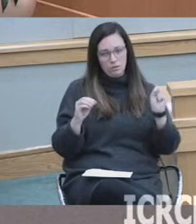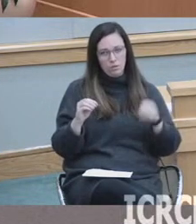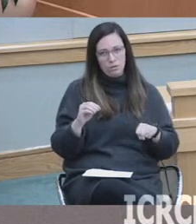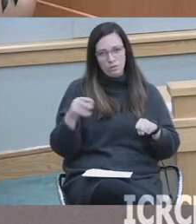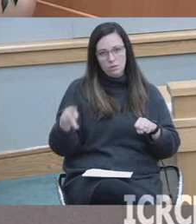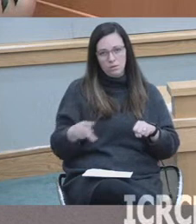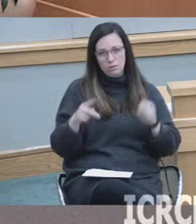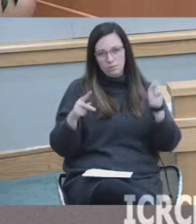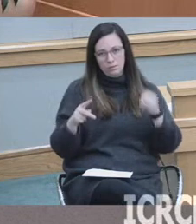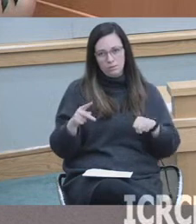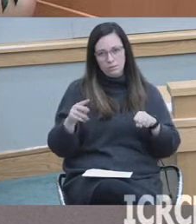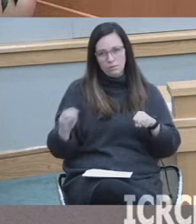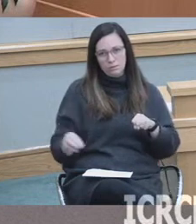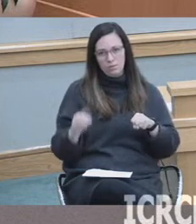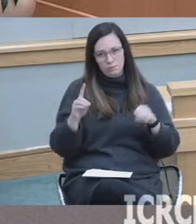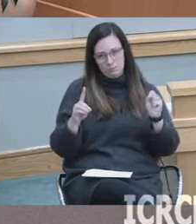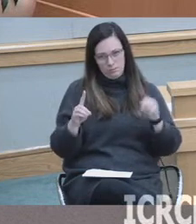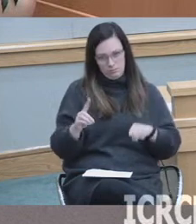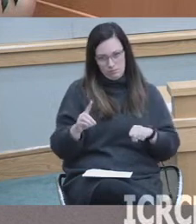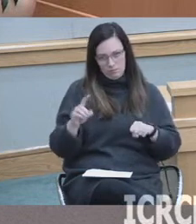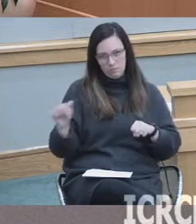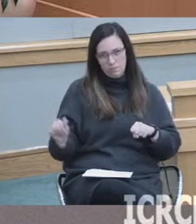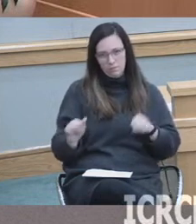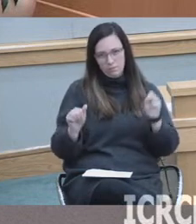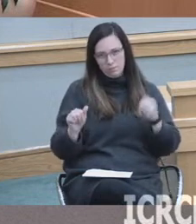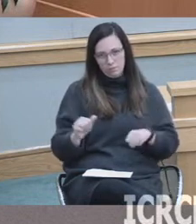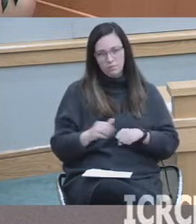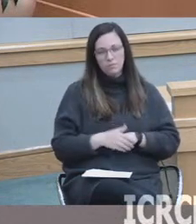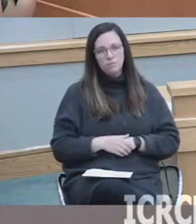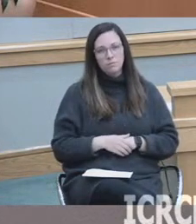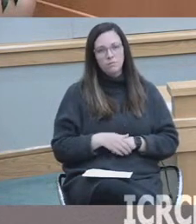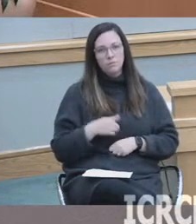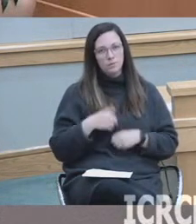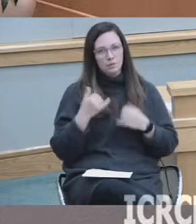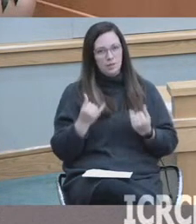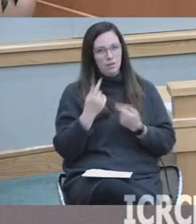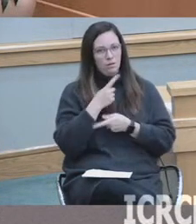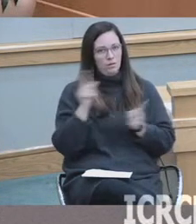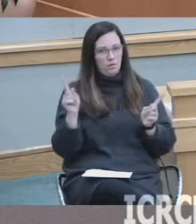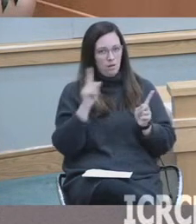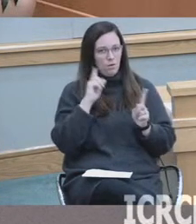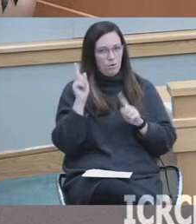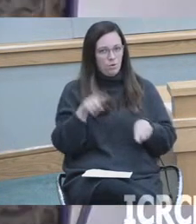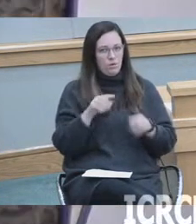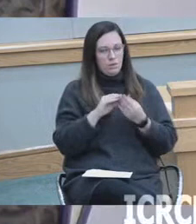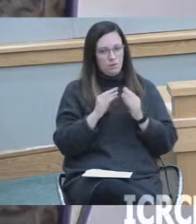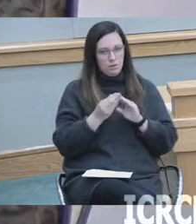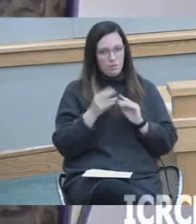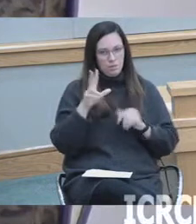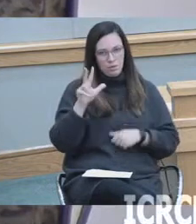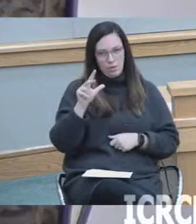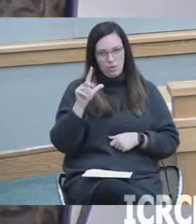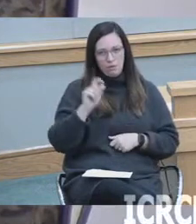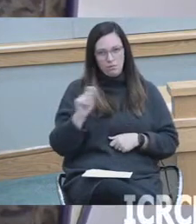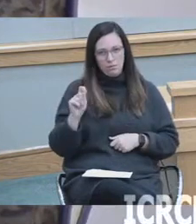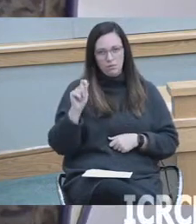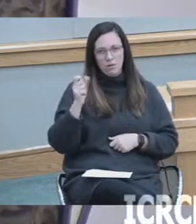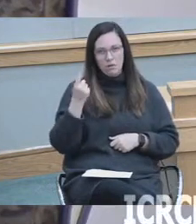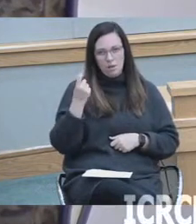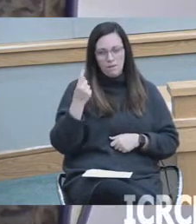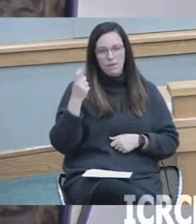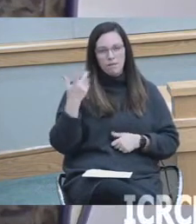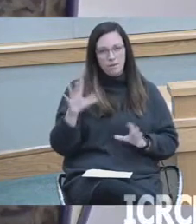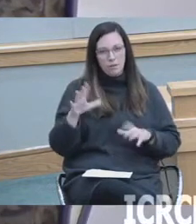Mr. Putoff. Yes. Ms. McDaniel. Yes. Mr. Albrecht. Yes. I now declare ordinance 23-11 adopted as